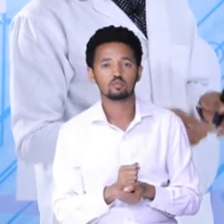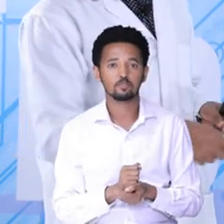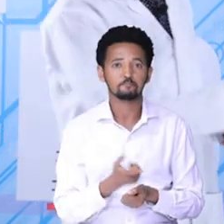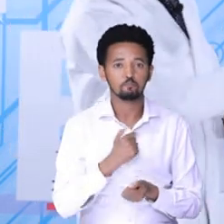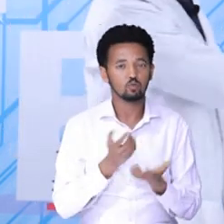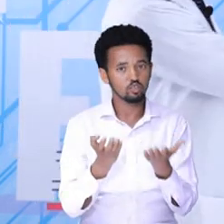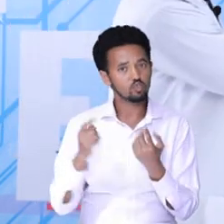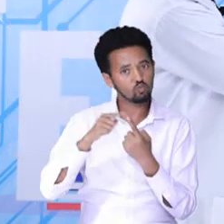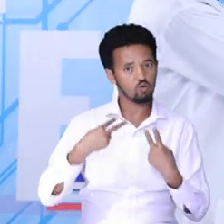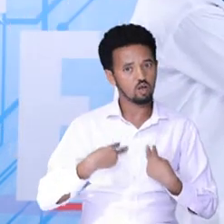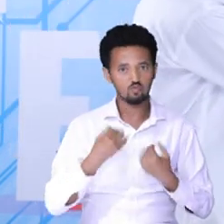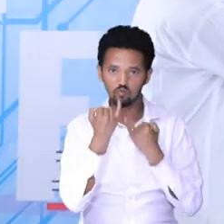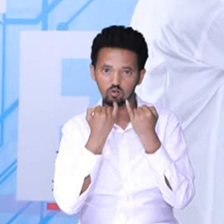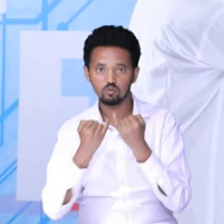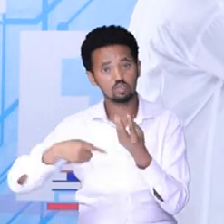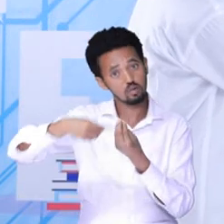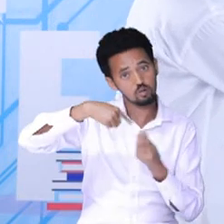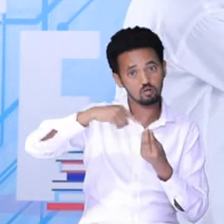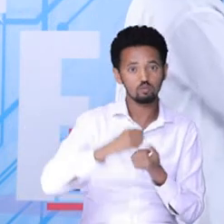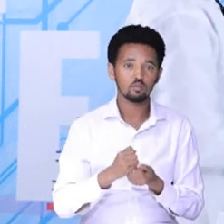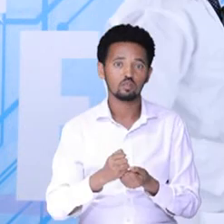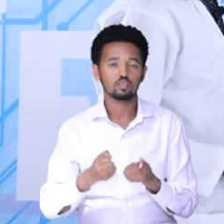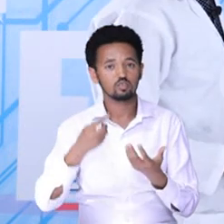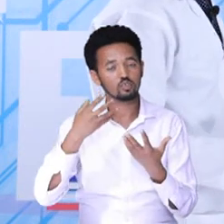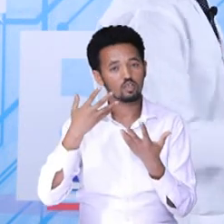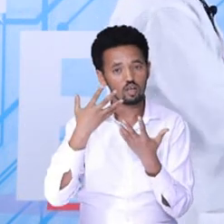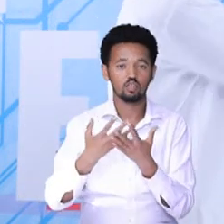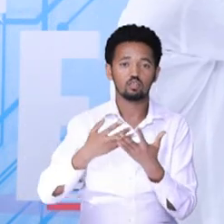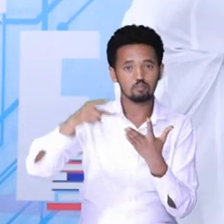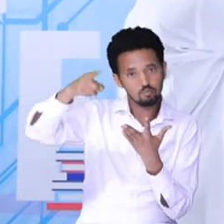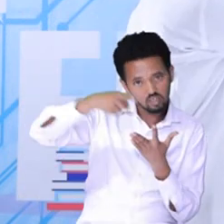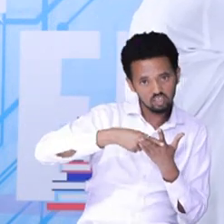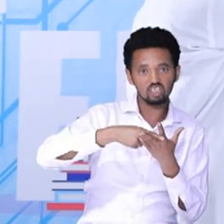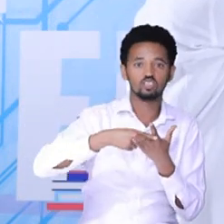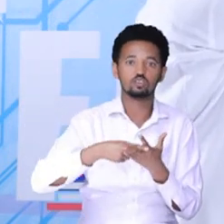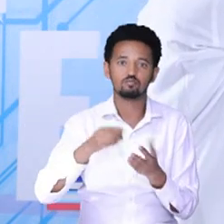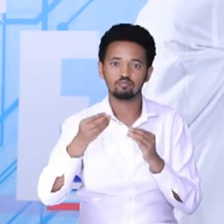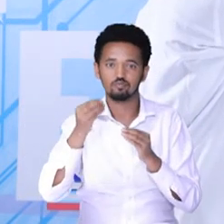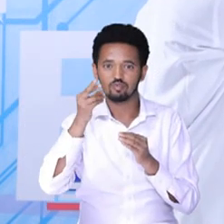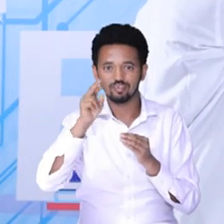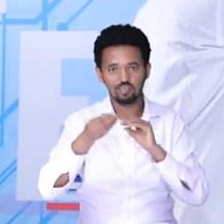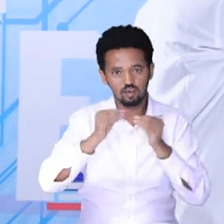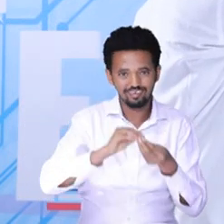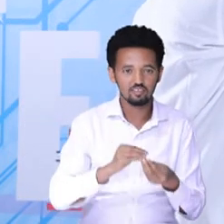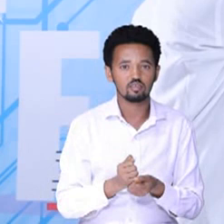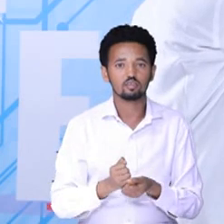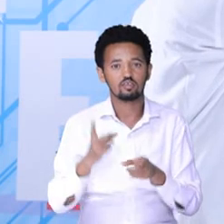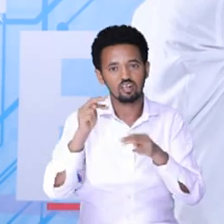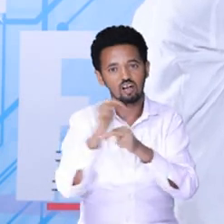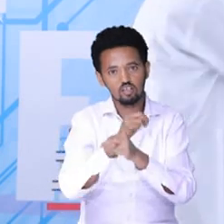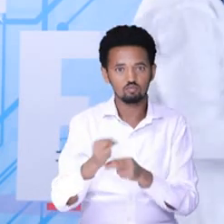you need to have information about the net migration rate and the net